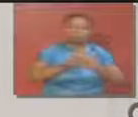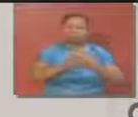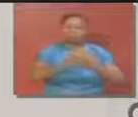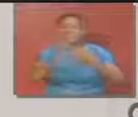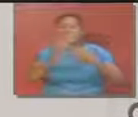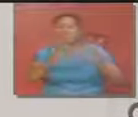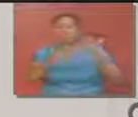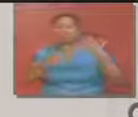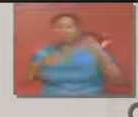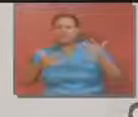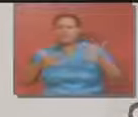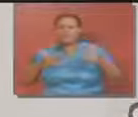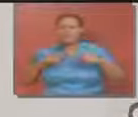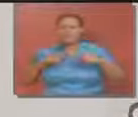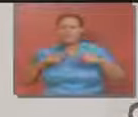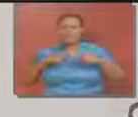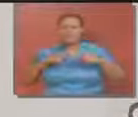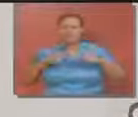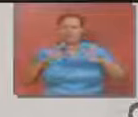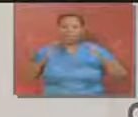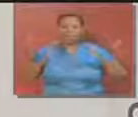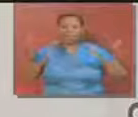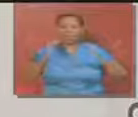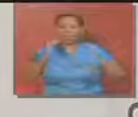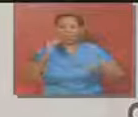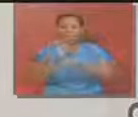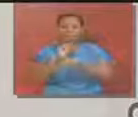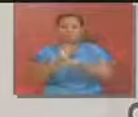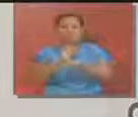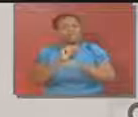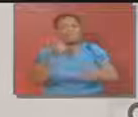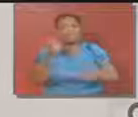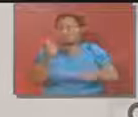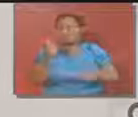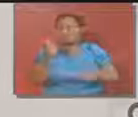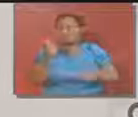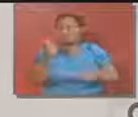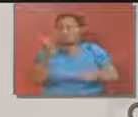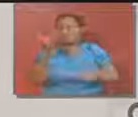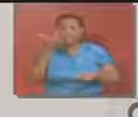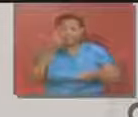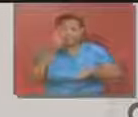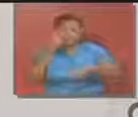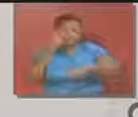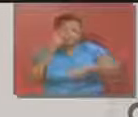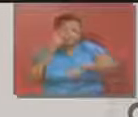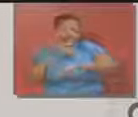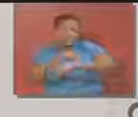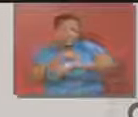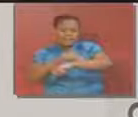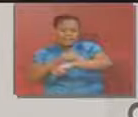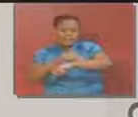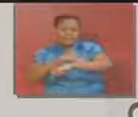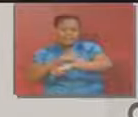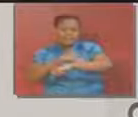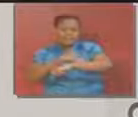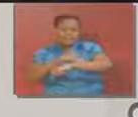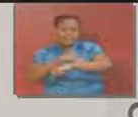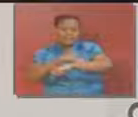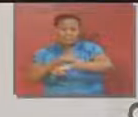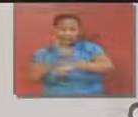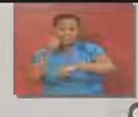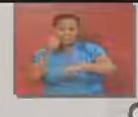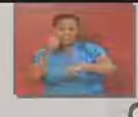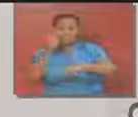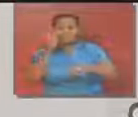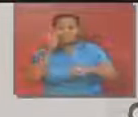inflamed, so the heart is not as functional. If we look at the skin, when it's all inflamed also, you have the mucous membranes and skin. So you